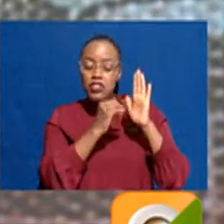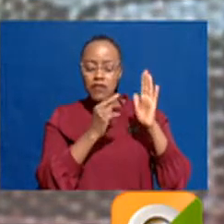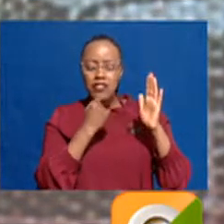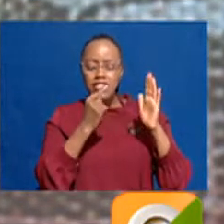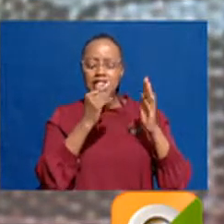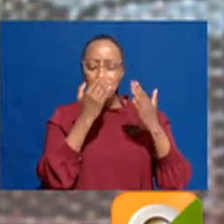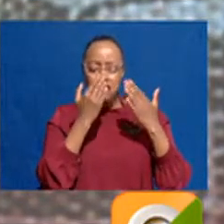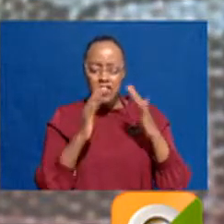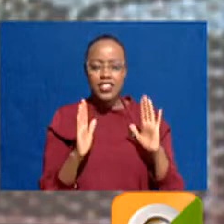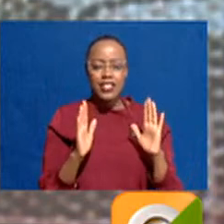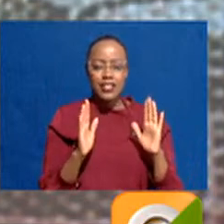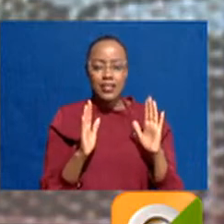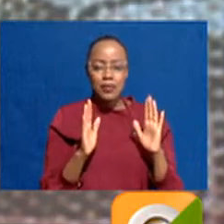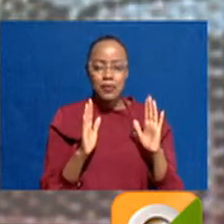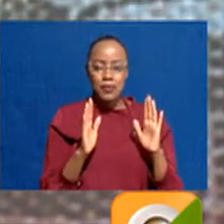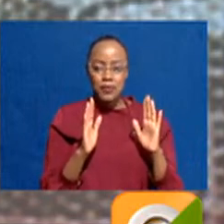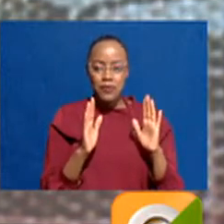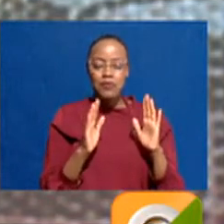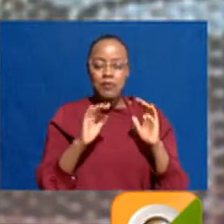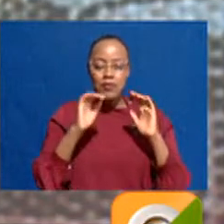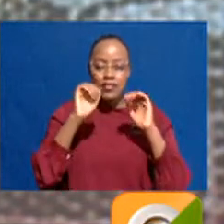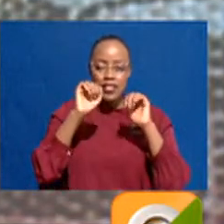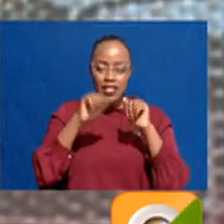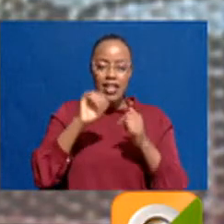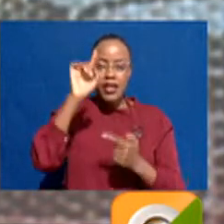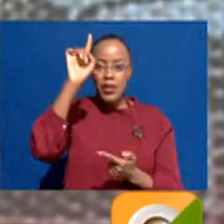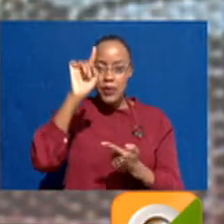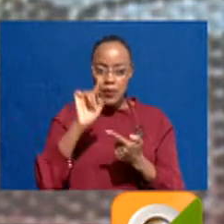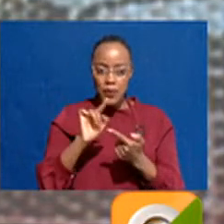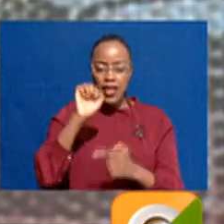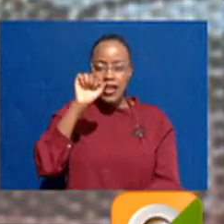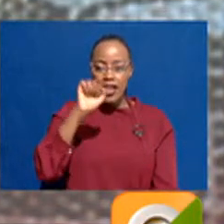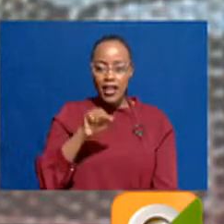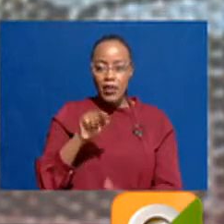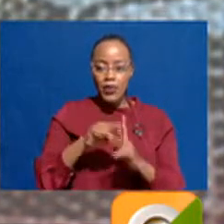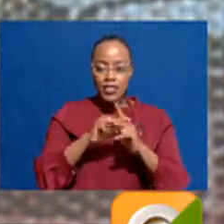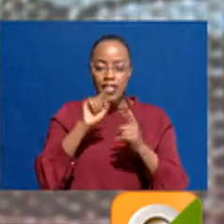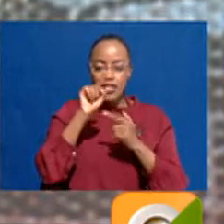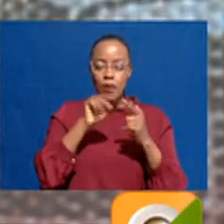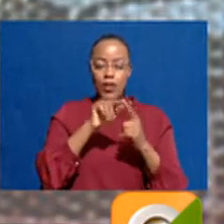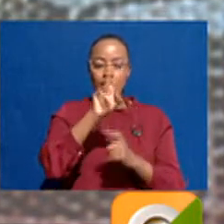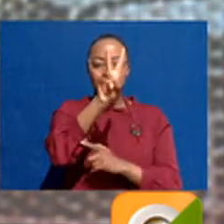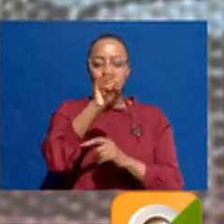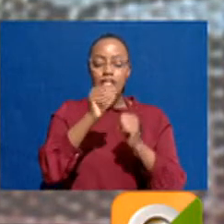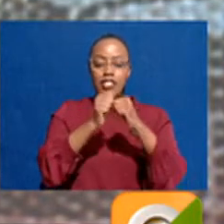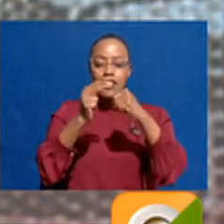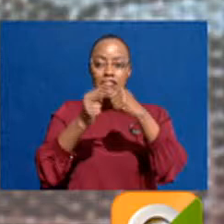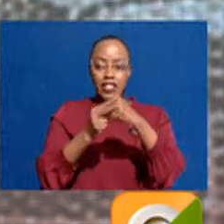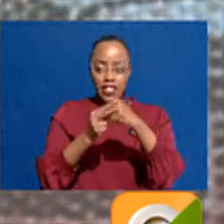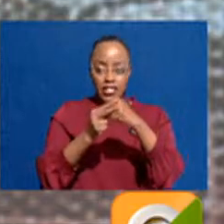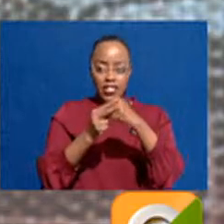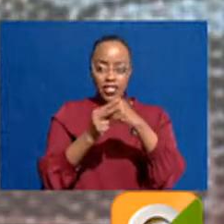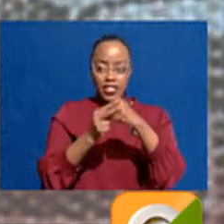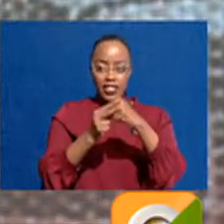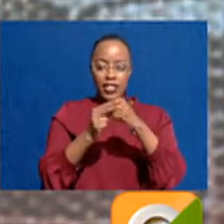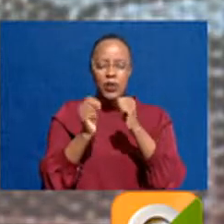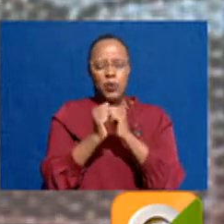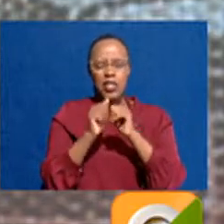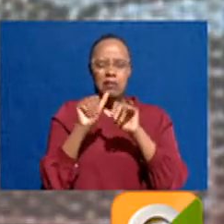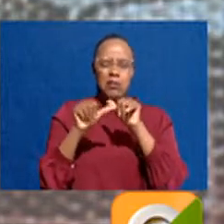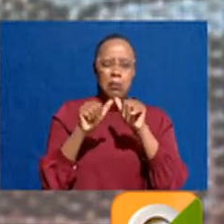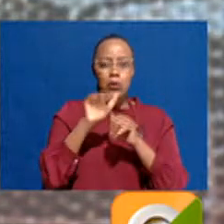said, it's been coming down, right? We started in 2017 with just